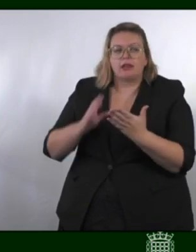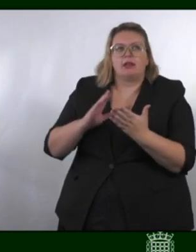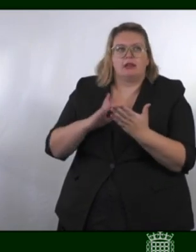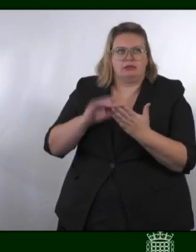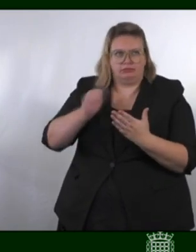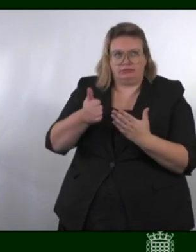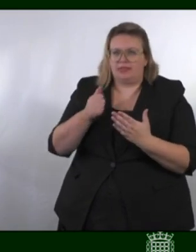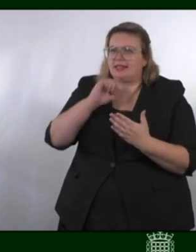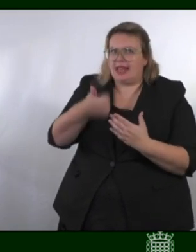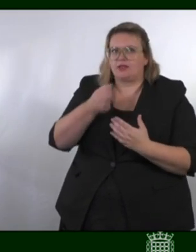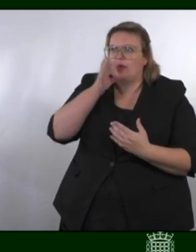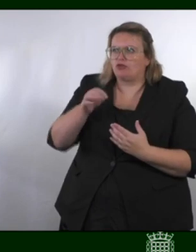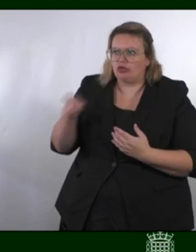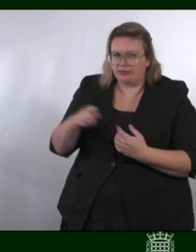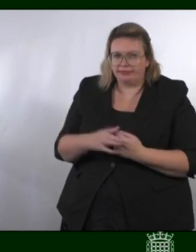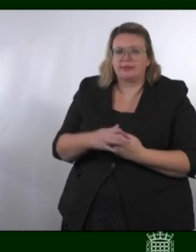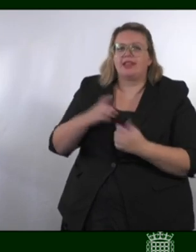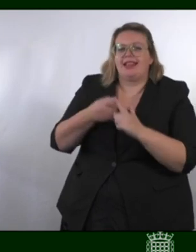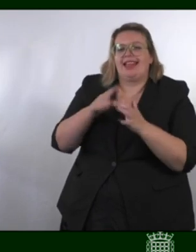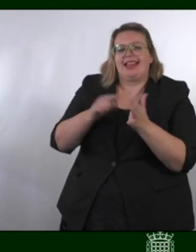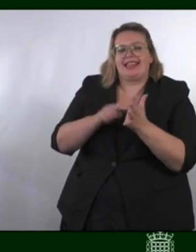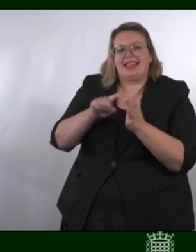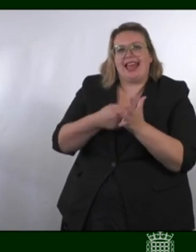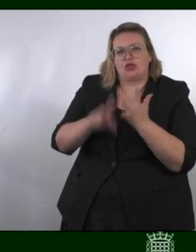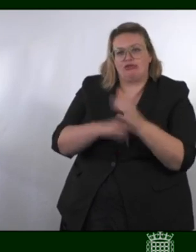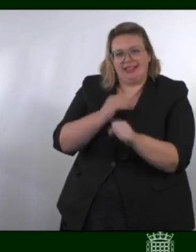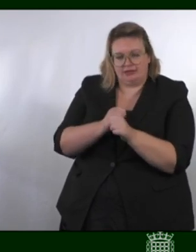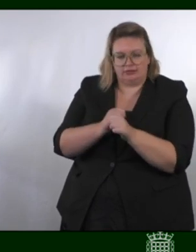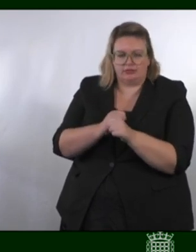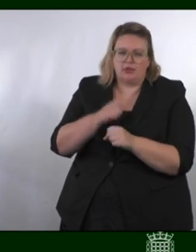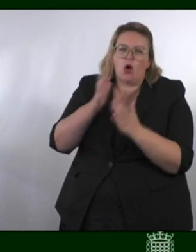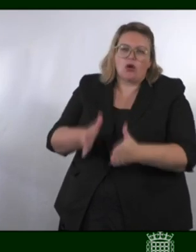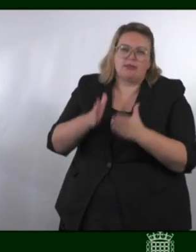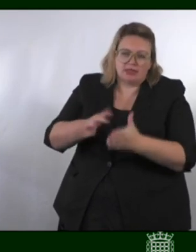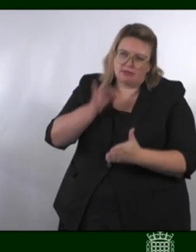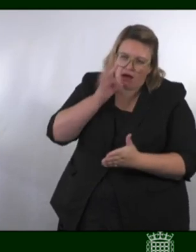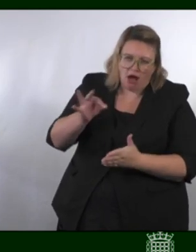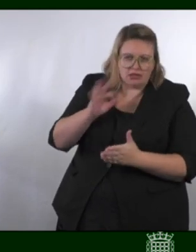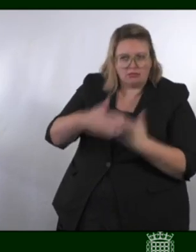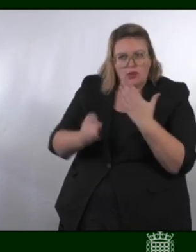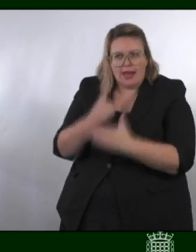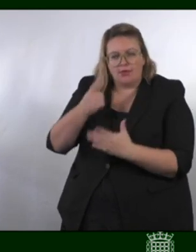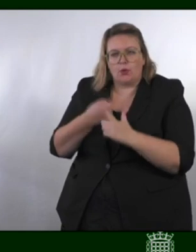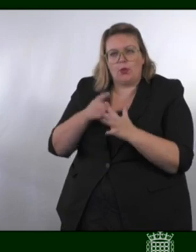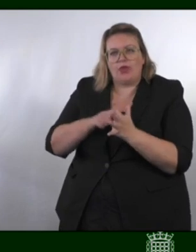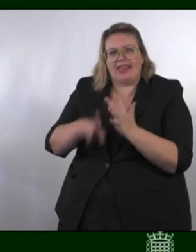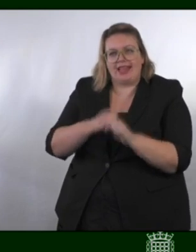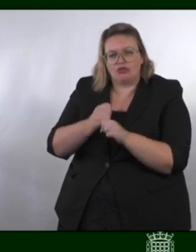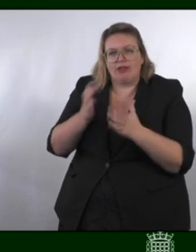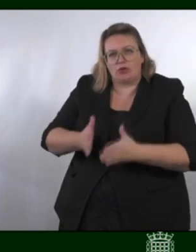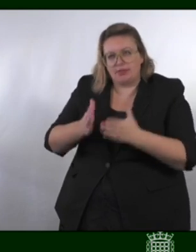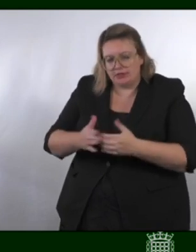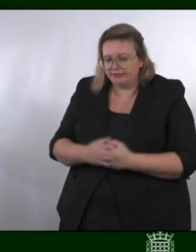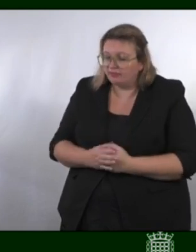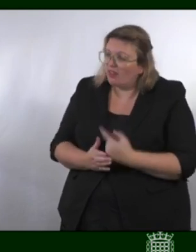I'm delighted that Kettering General Hospital is part of the biggest hospital building programme in a generation. I can tell my honourable